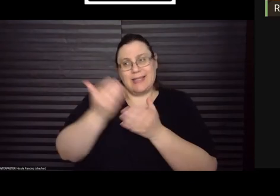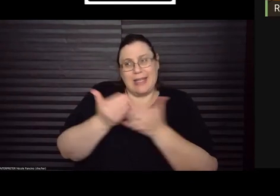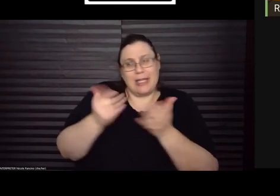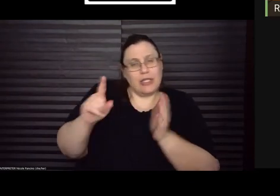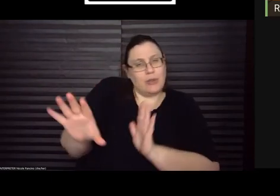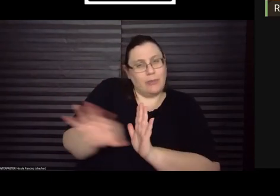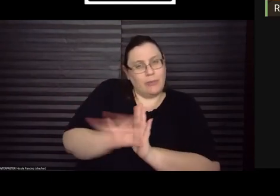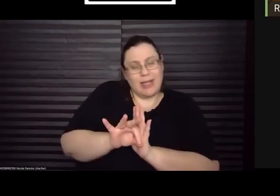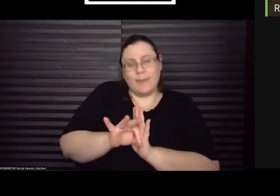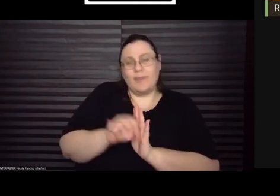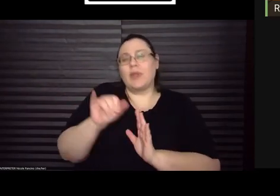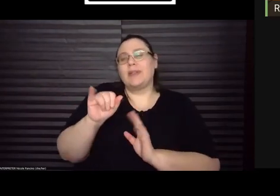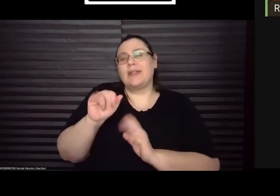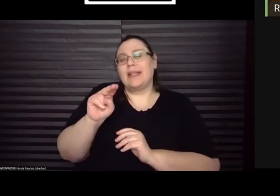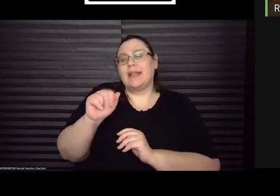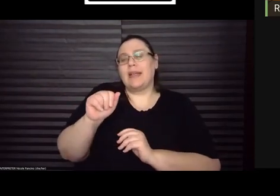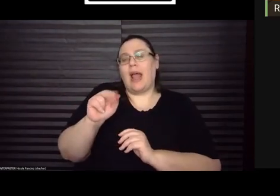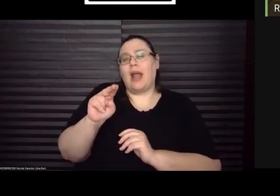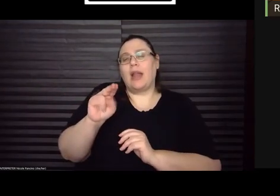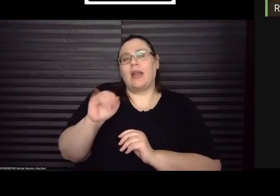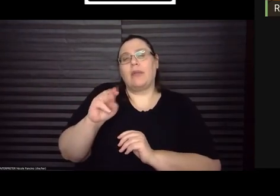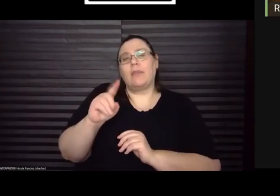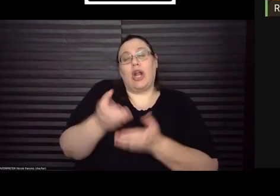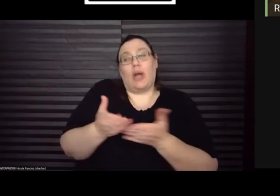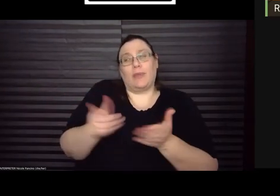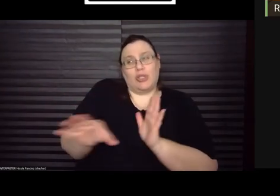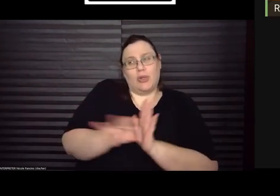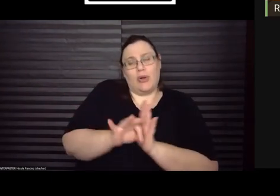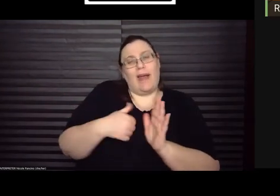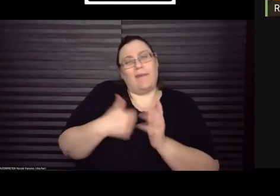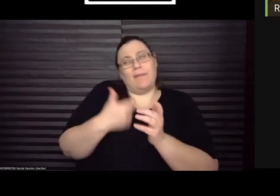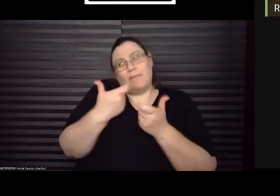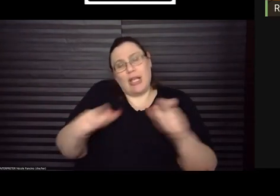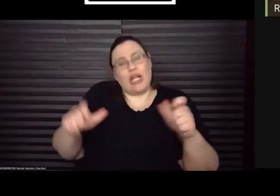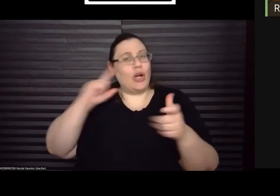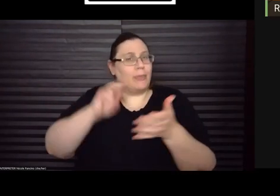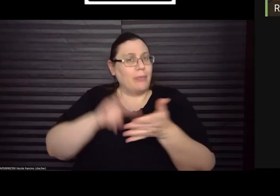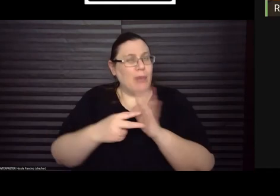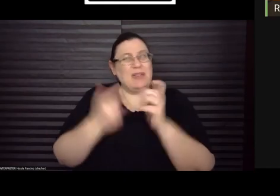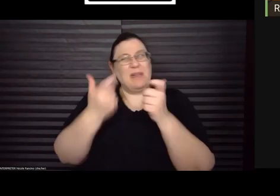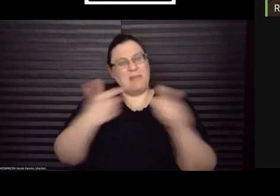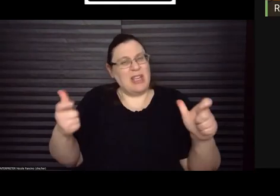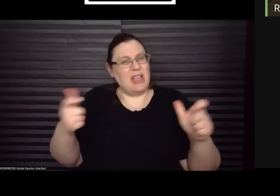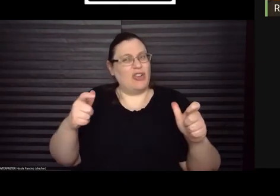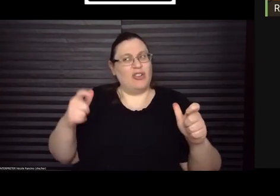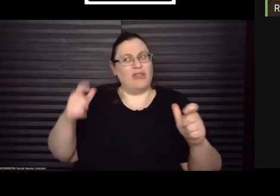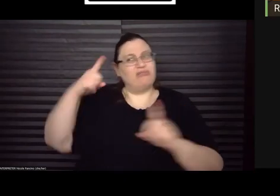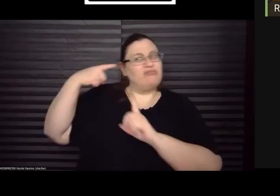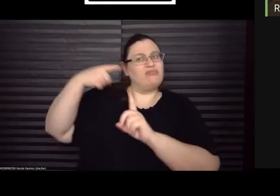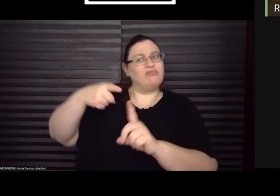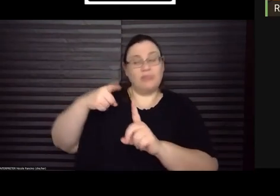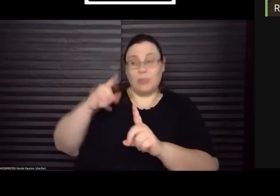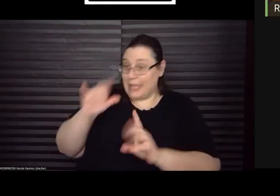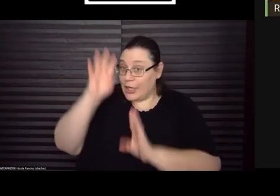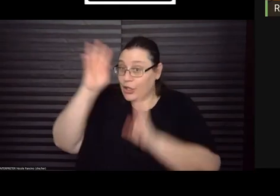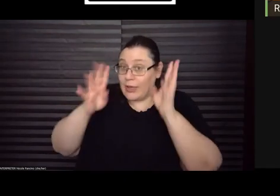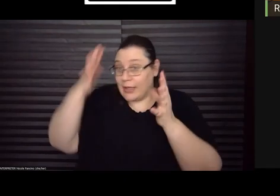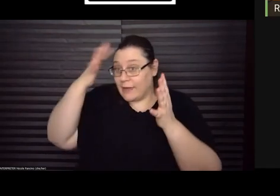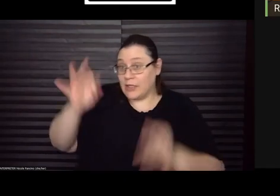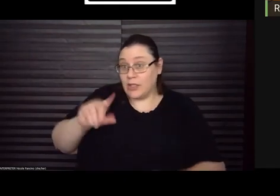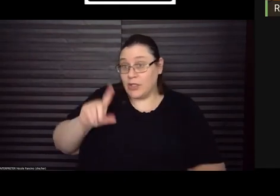the items that you chose, the inanimate objects you chose, actually have greater purpose and meaning. And was this a creative